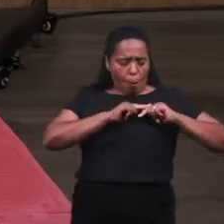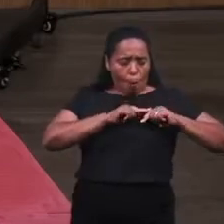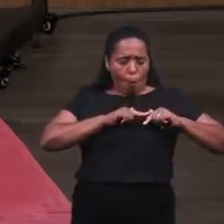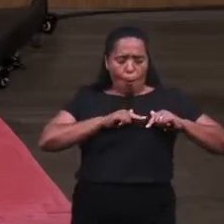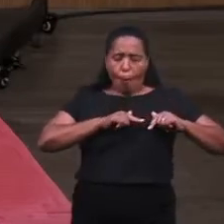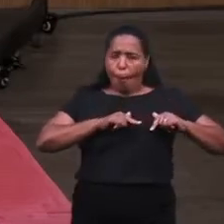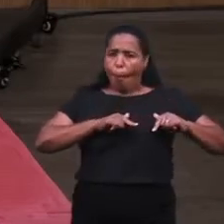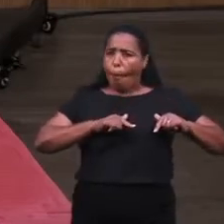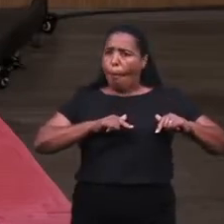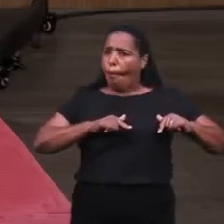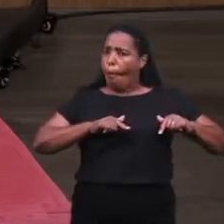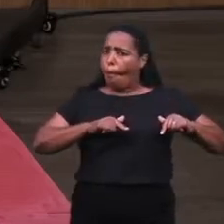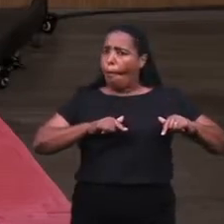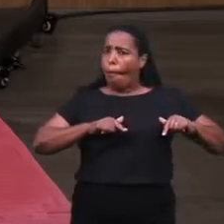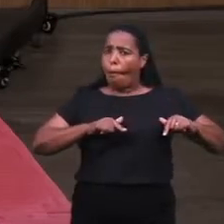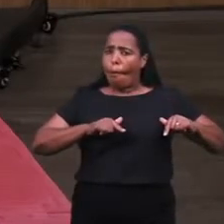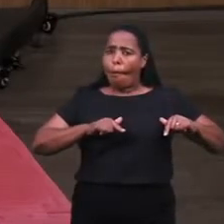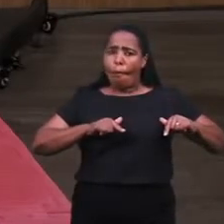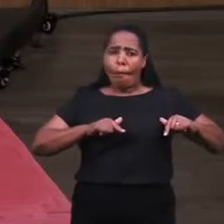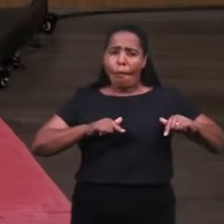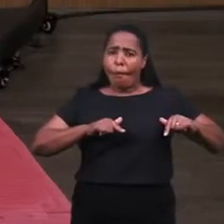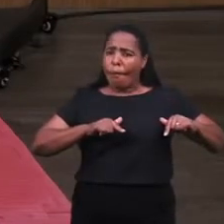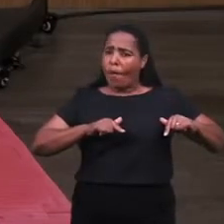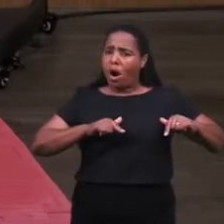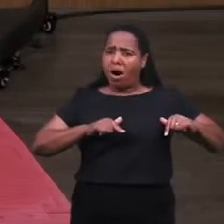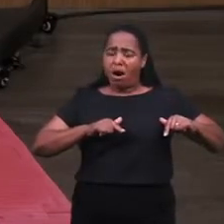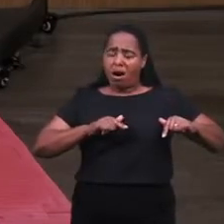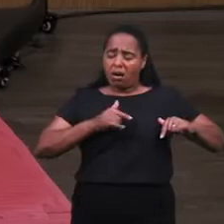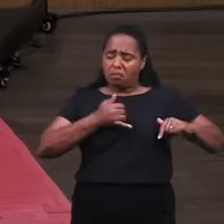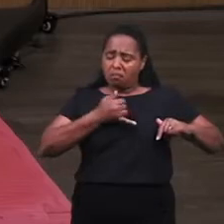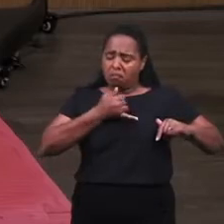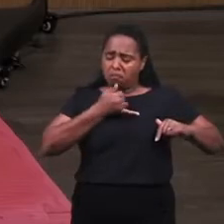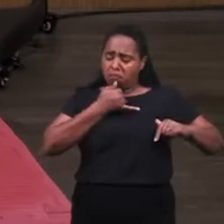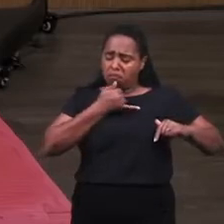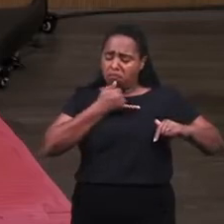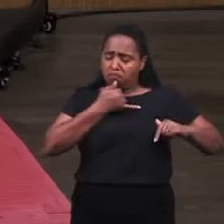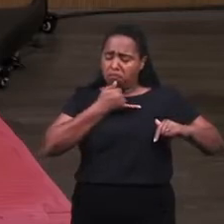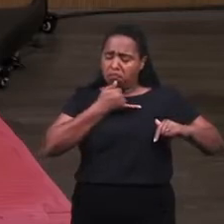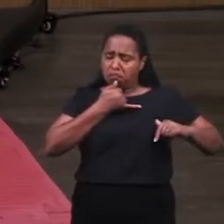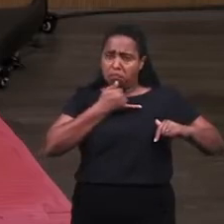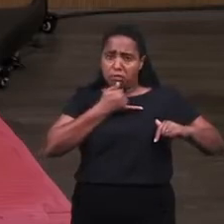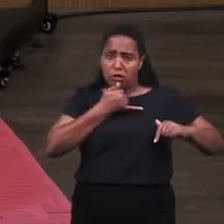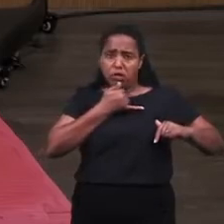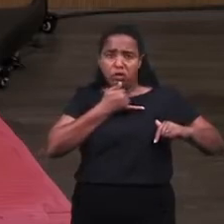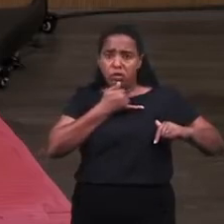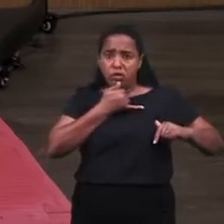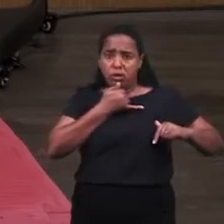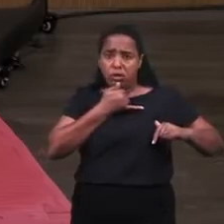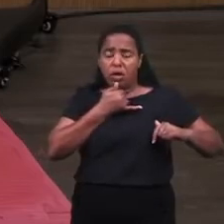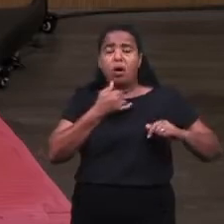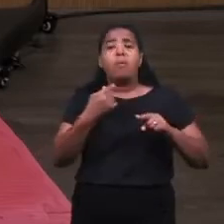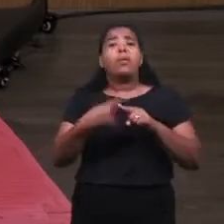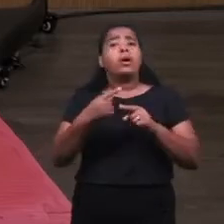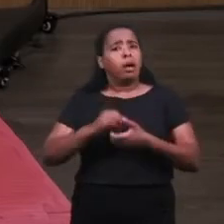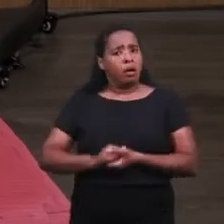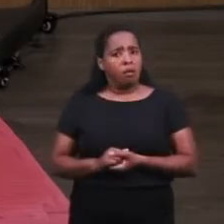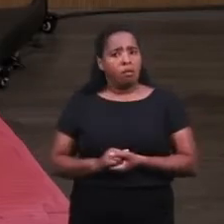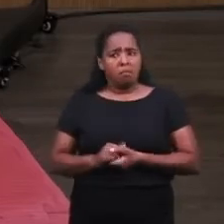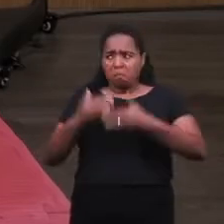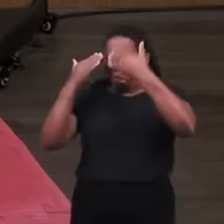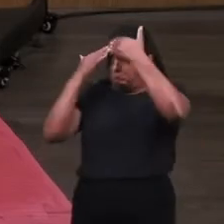It was empty. There were empty hearts, sad hearts, because they disobeyed